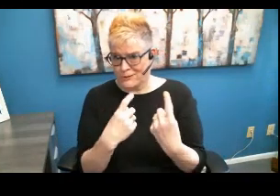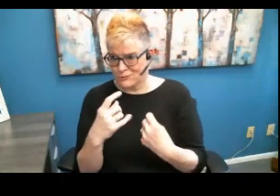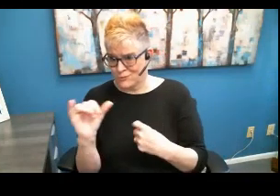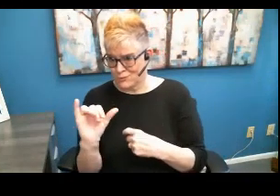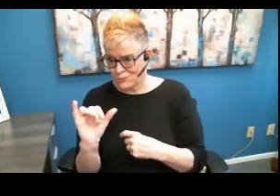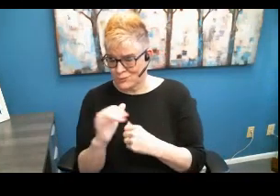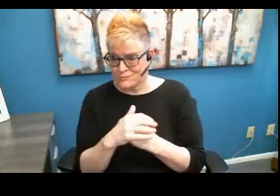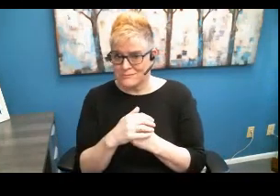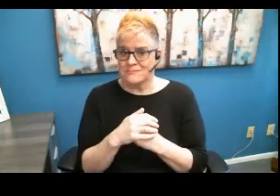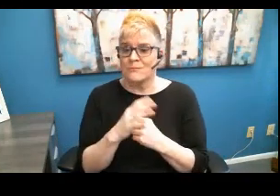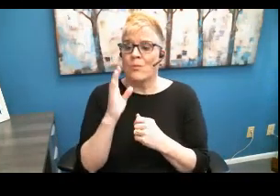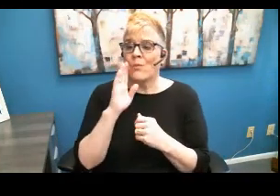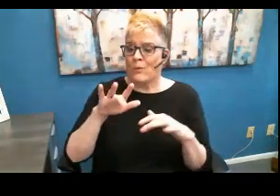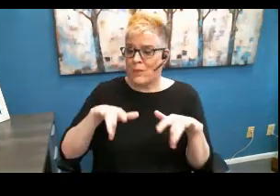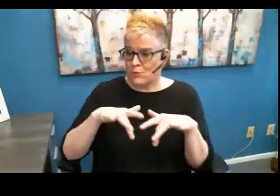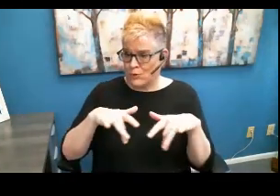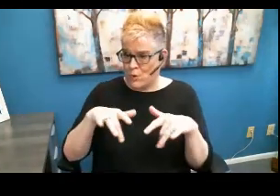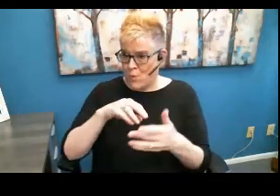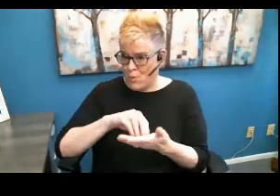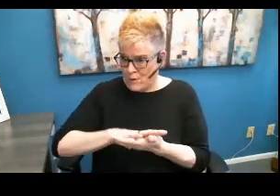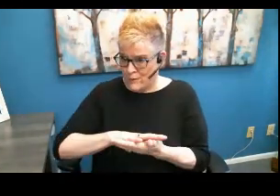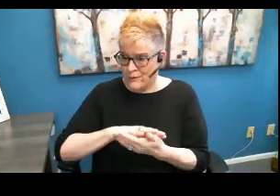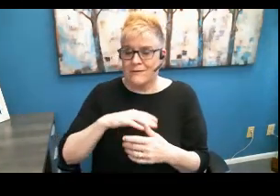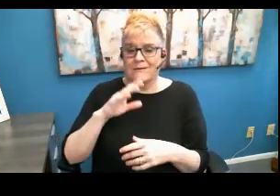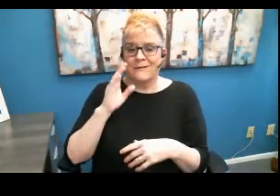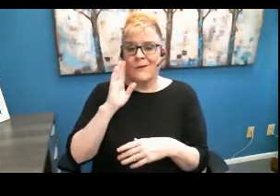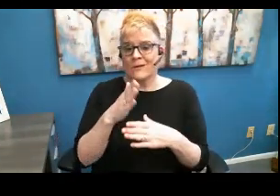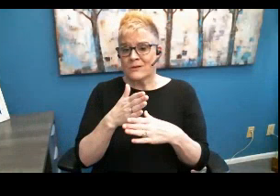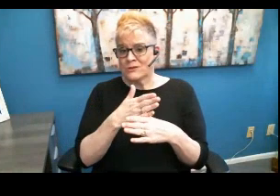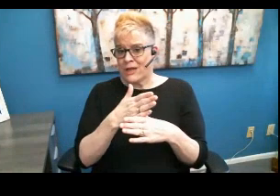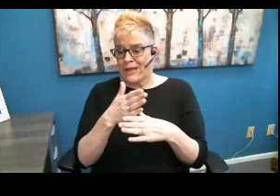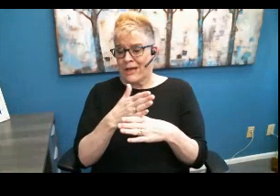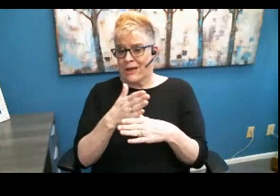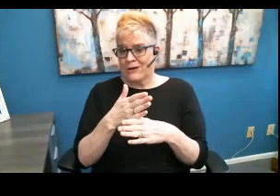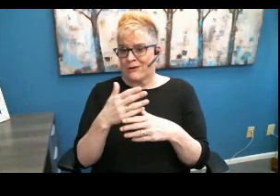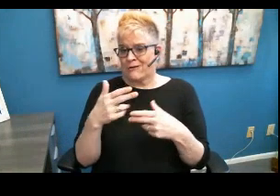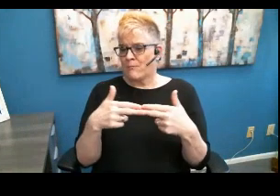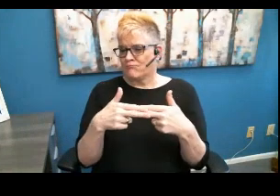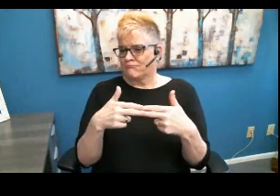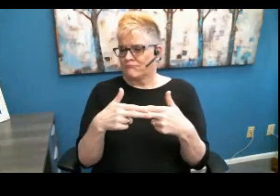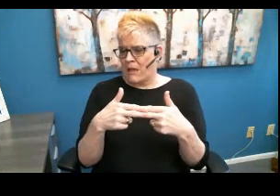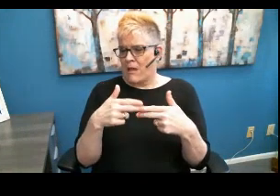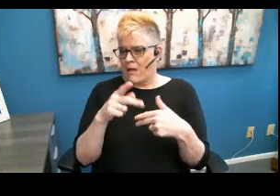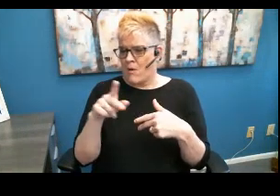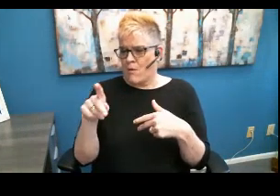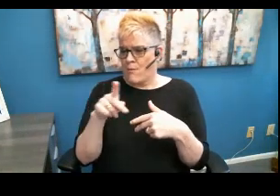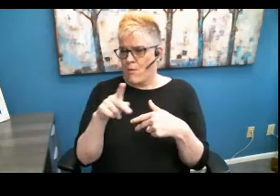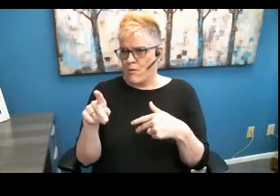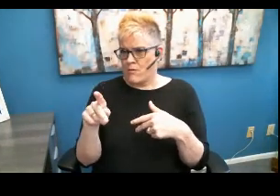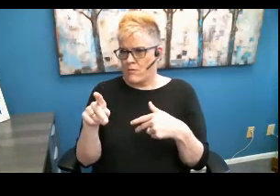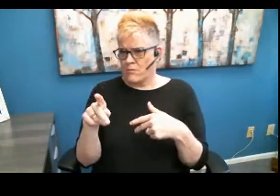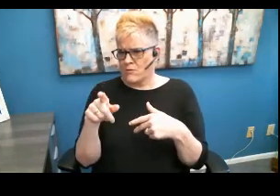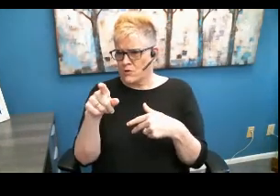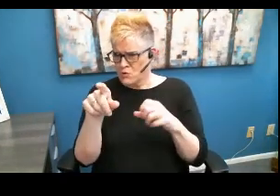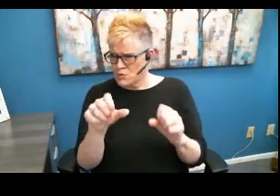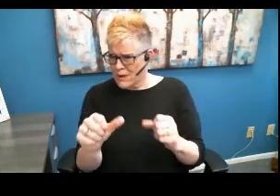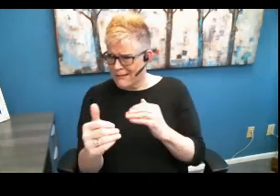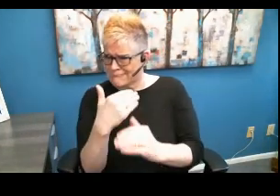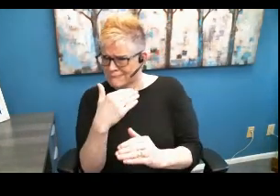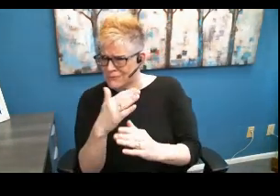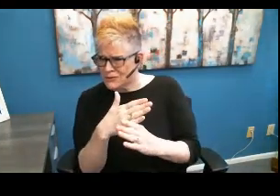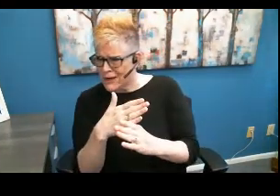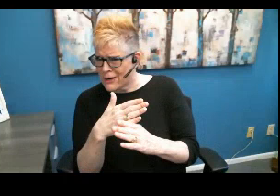webinar is being recorded. I will be sharing the presentation. Guys, are you able to share the slides afterwards